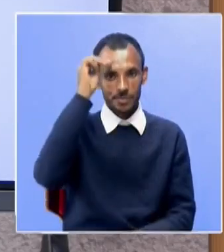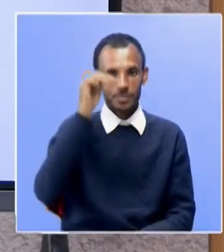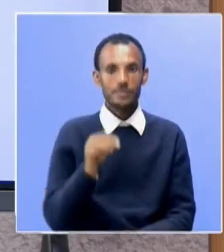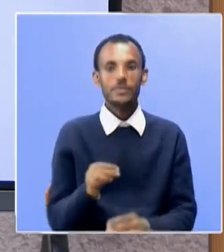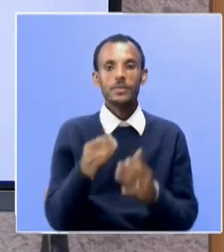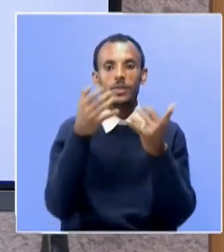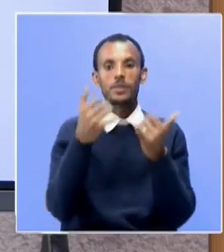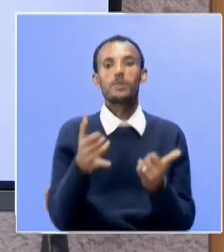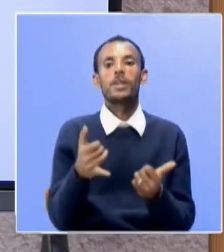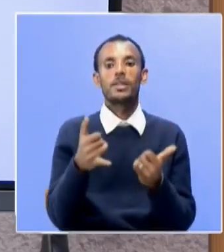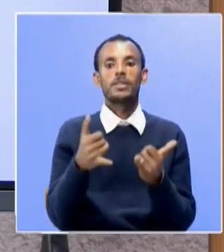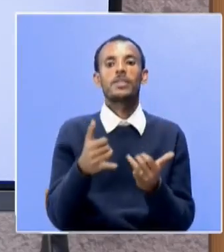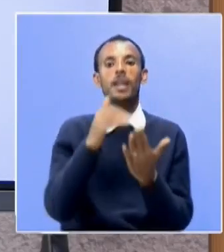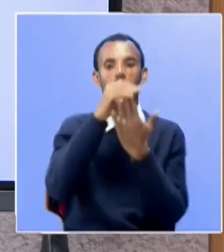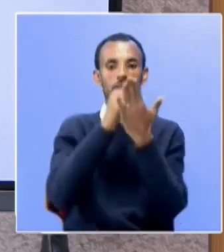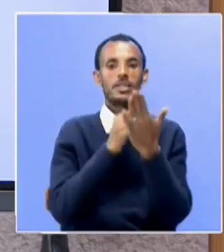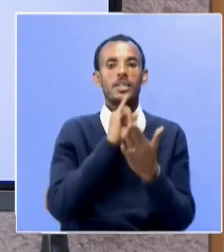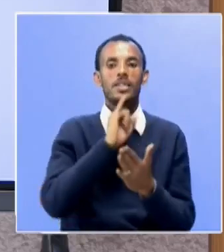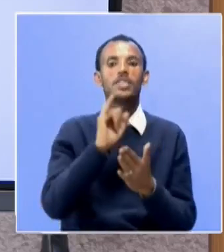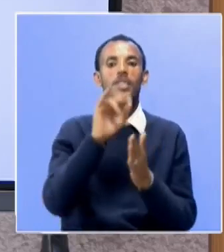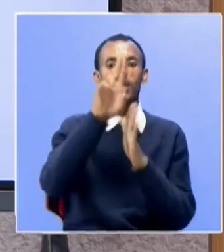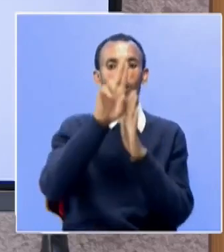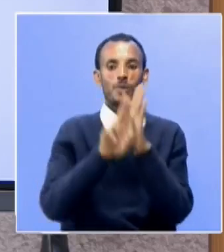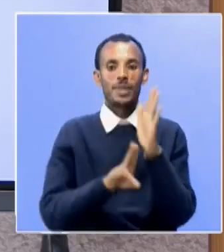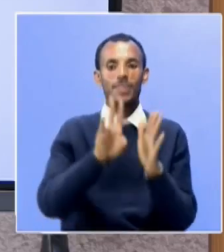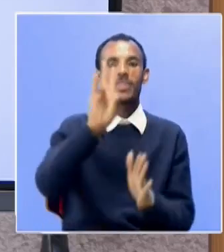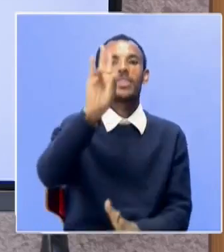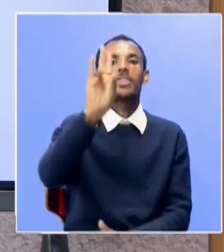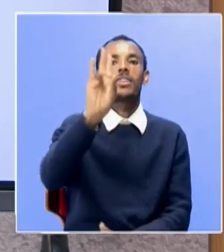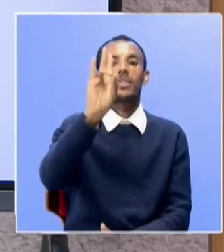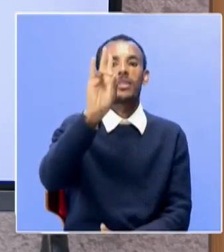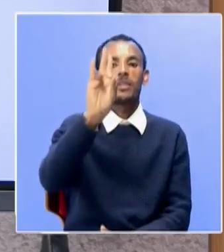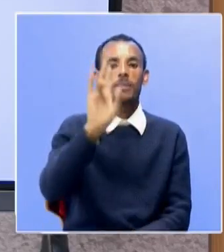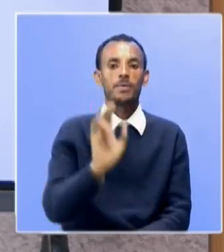Today's lesson is Unit 7.